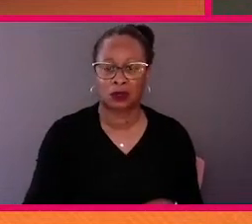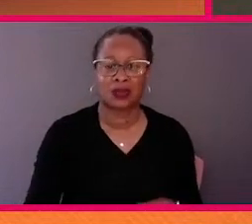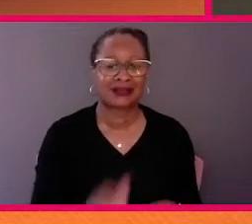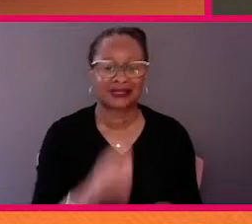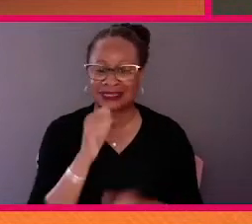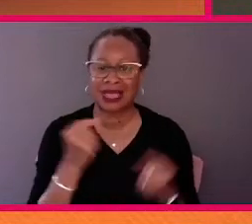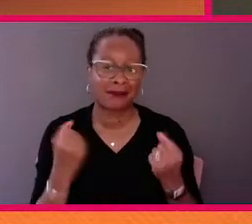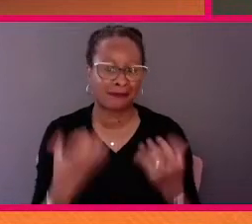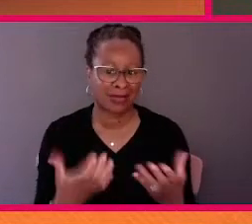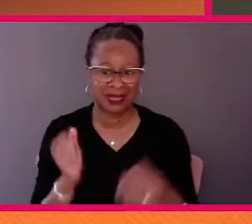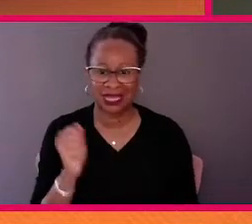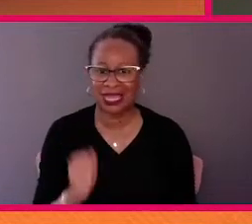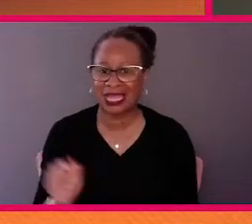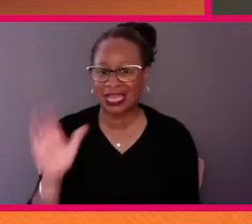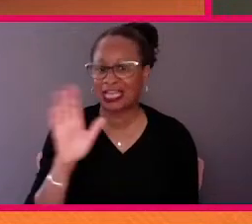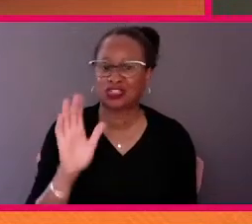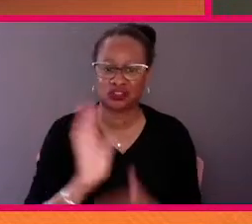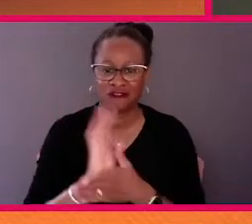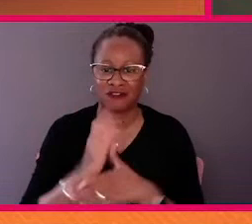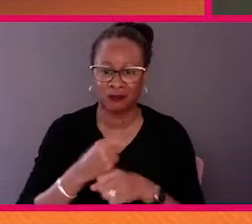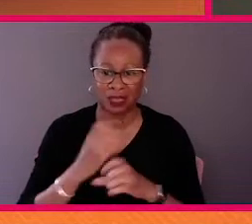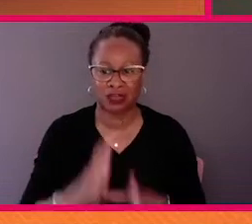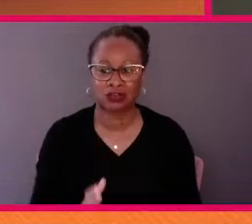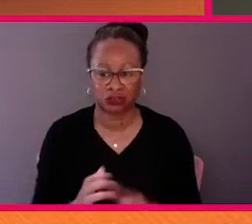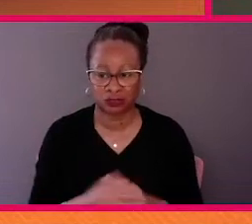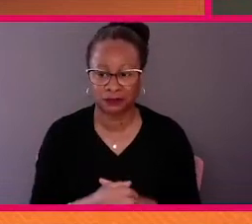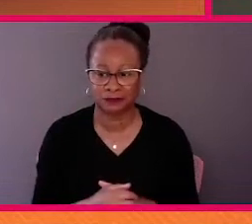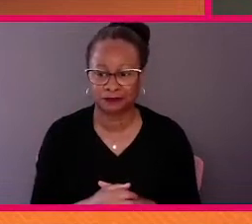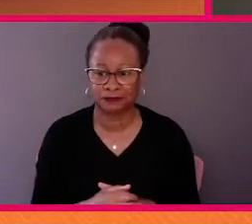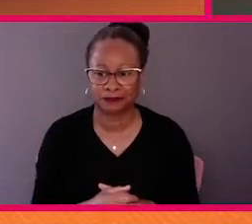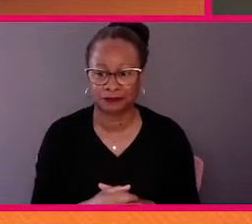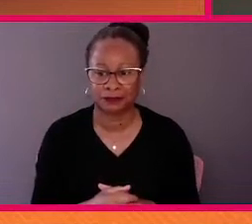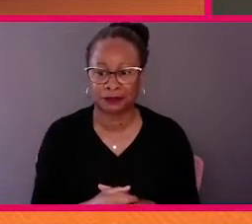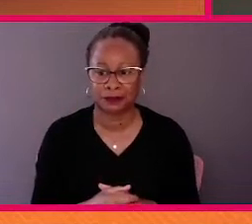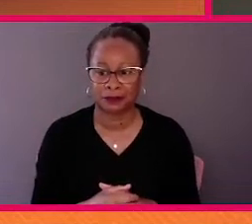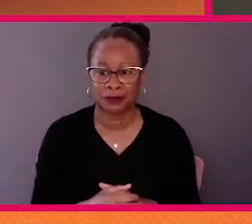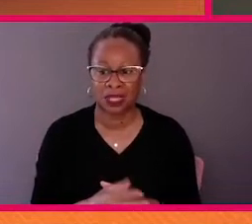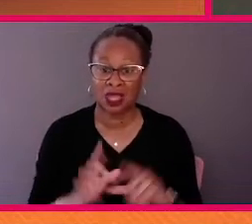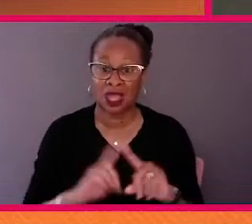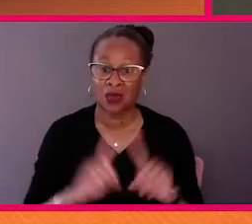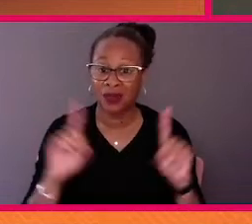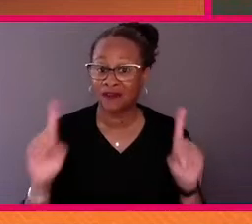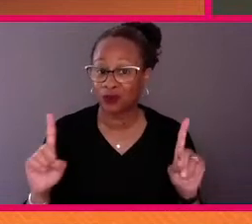Asian filmmakers per se. But I think